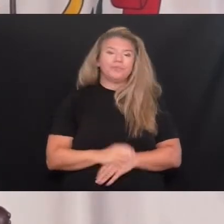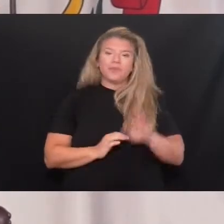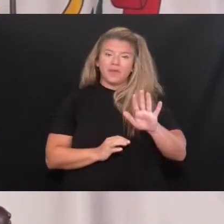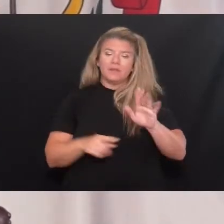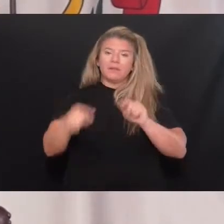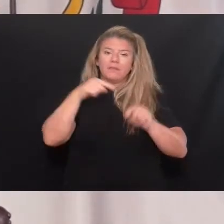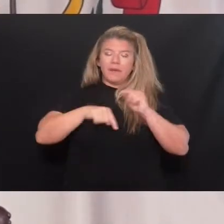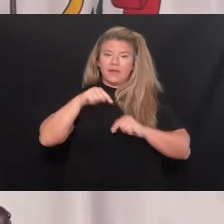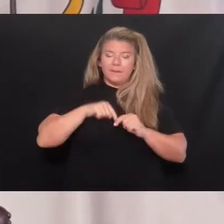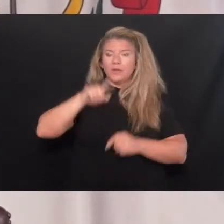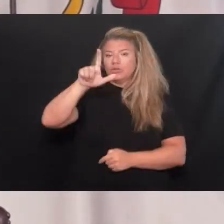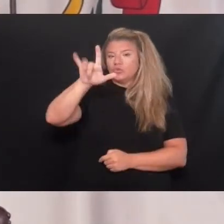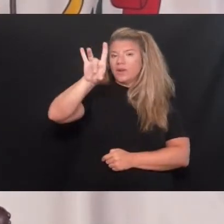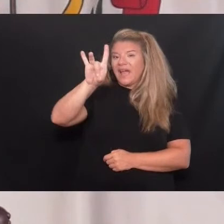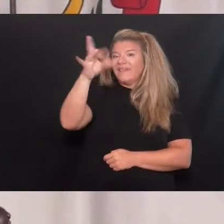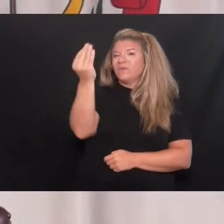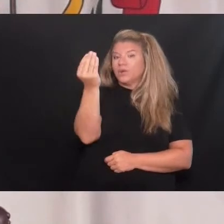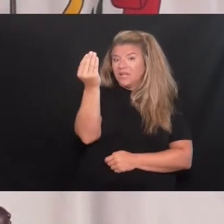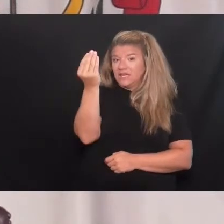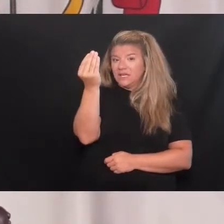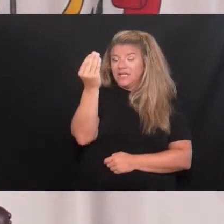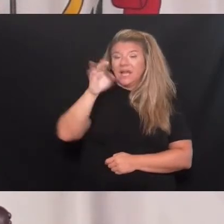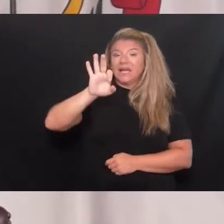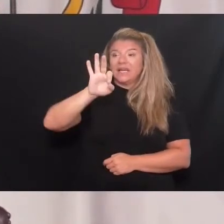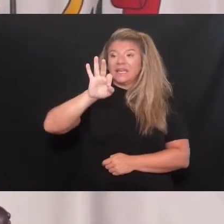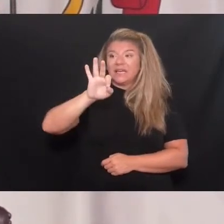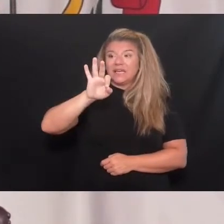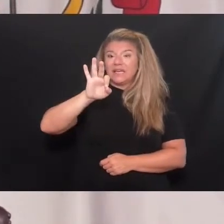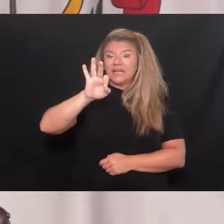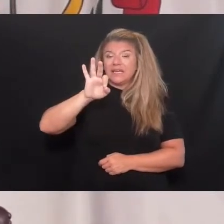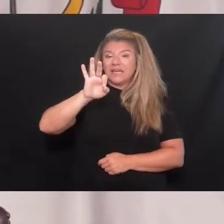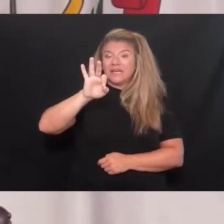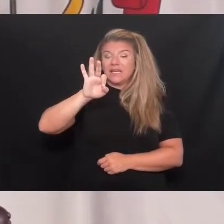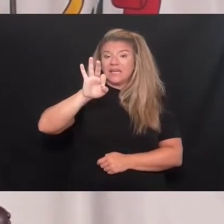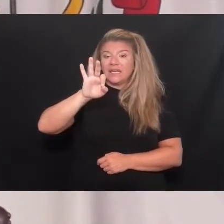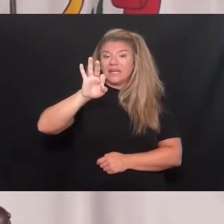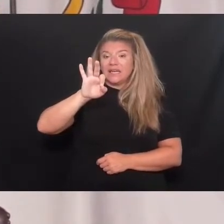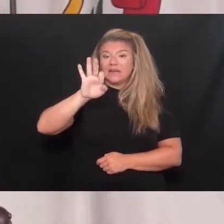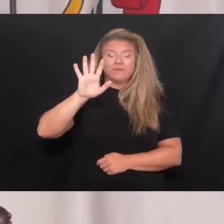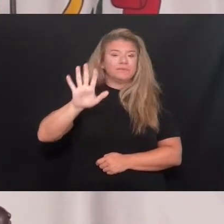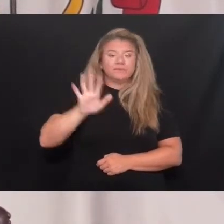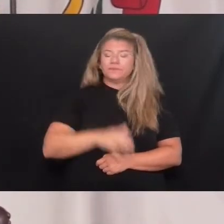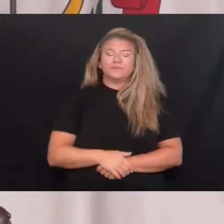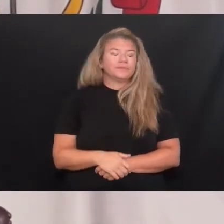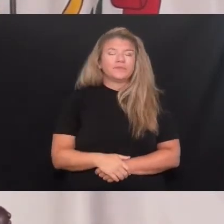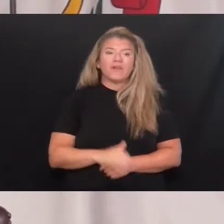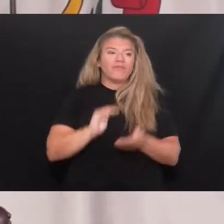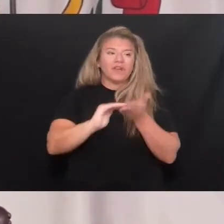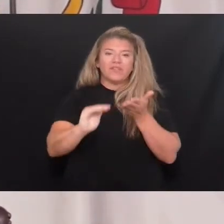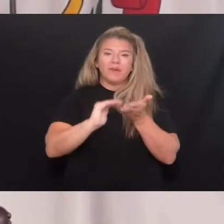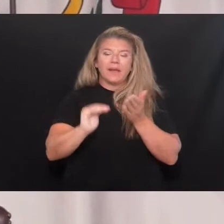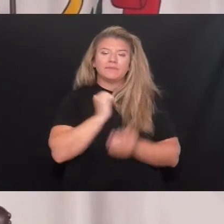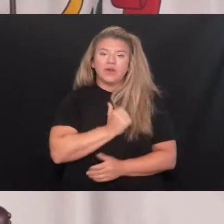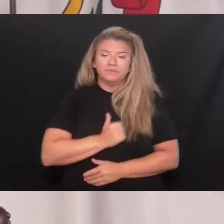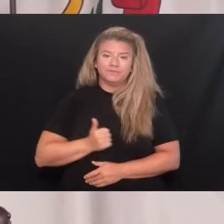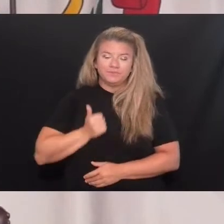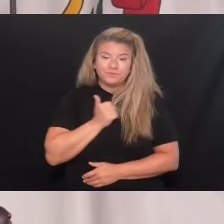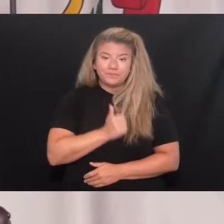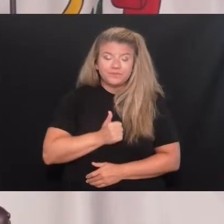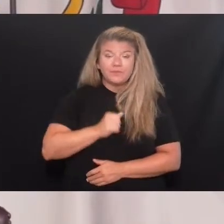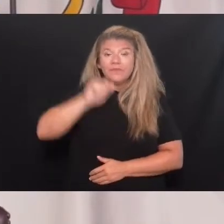me go back. The 2,814th death, forgive me, I'm really sorry.